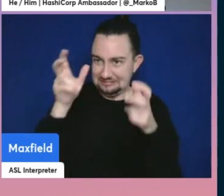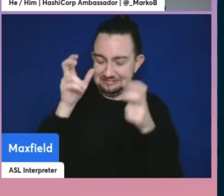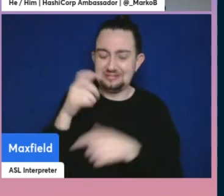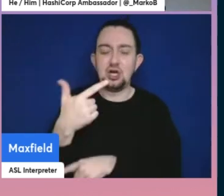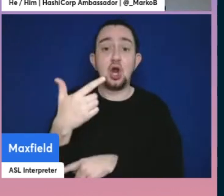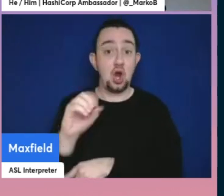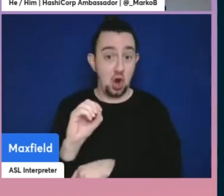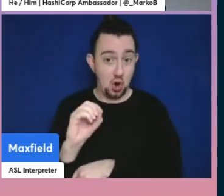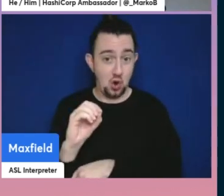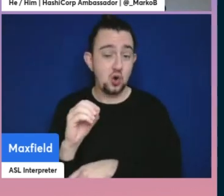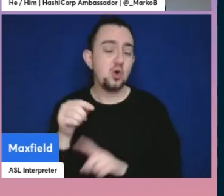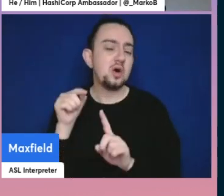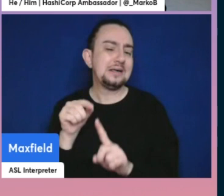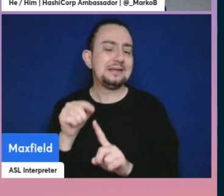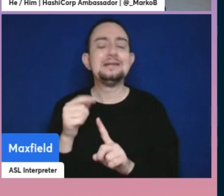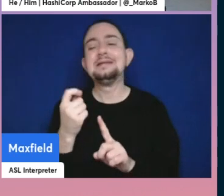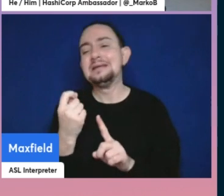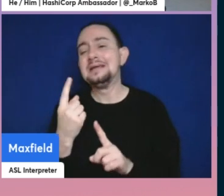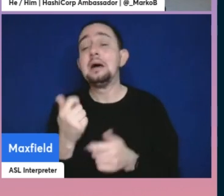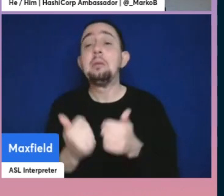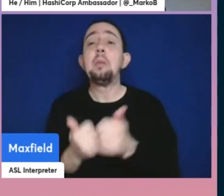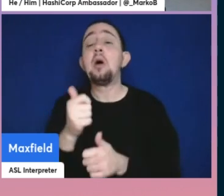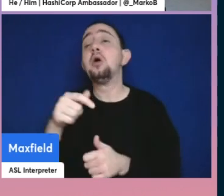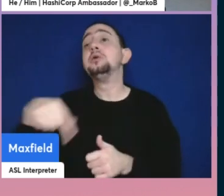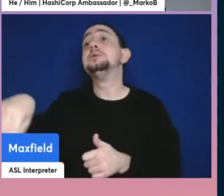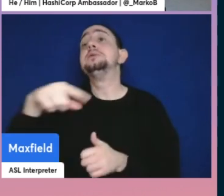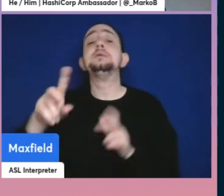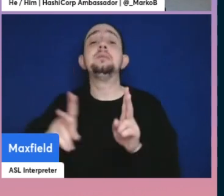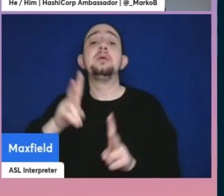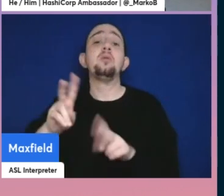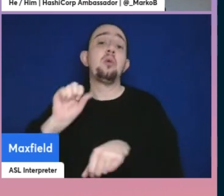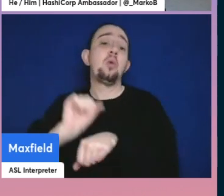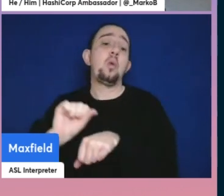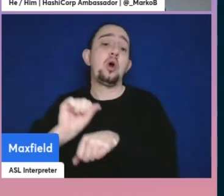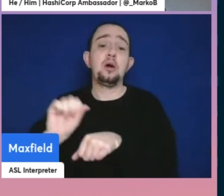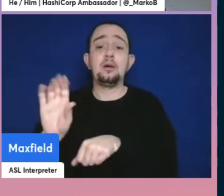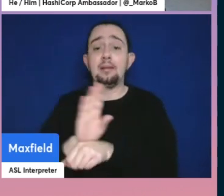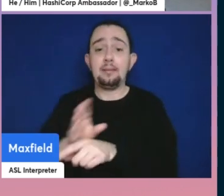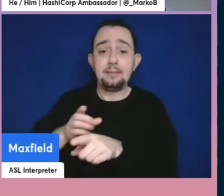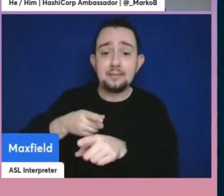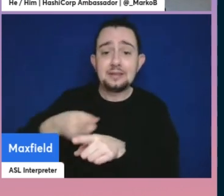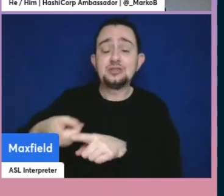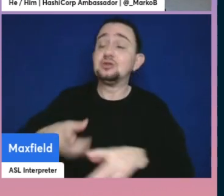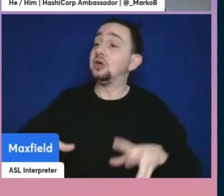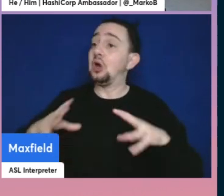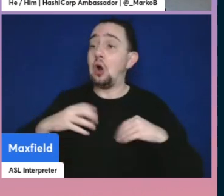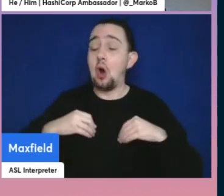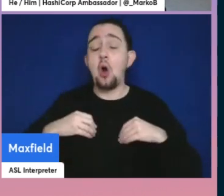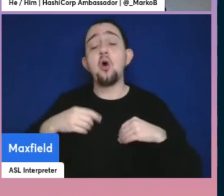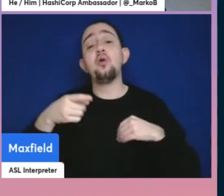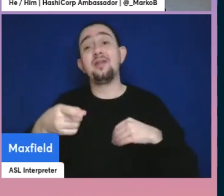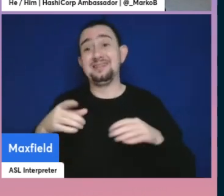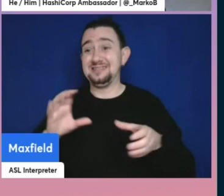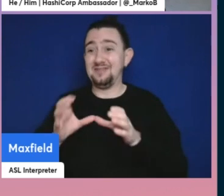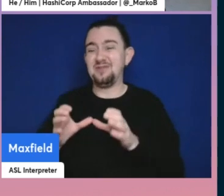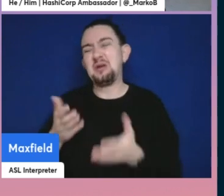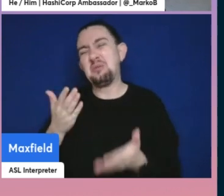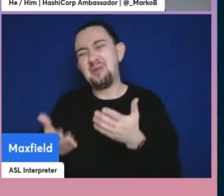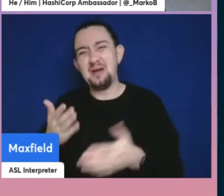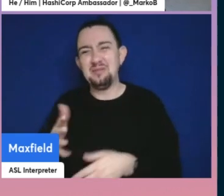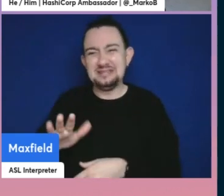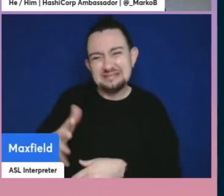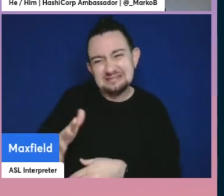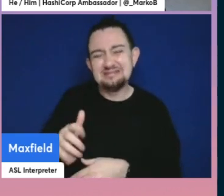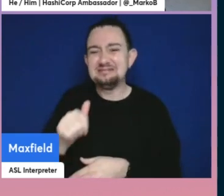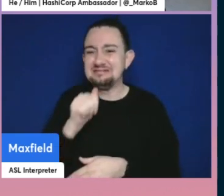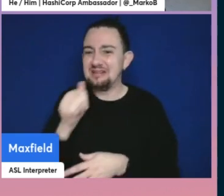in the industry kind of responsible or owning the Terraform configuration are probably not very fluent with, or maybe not something they want